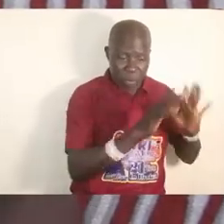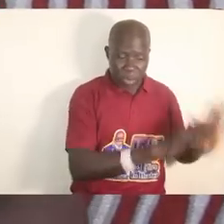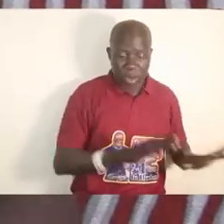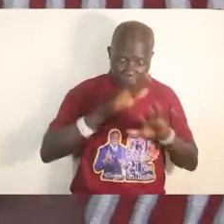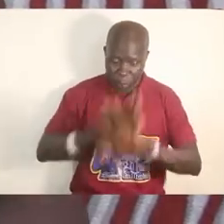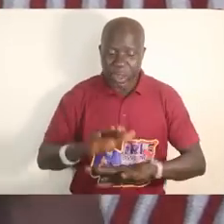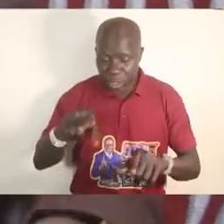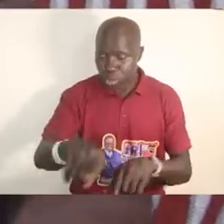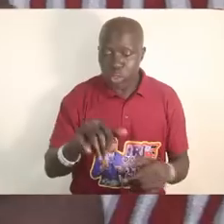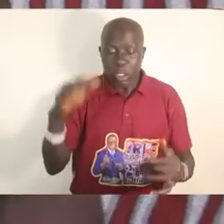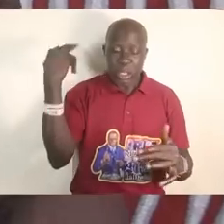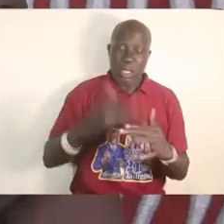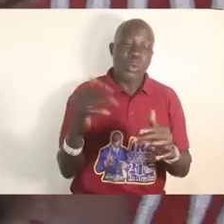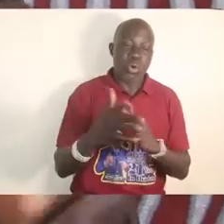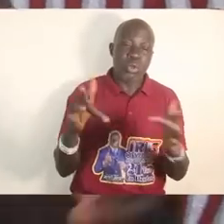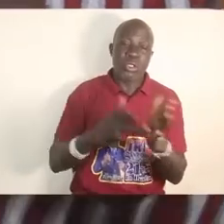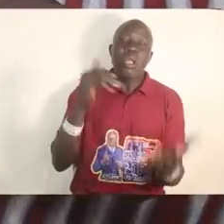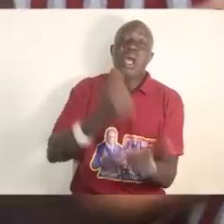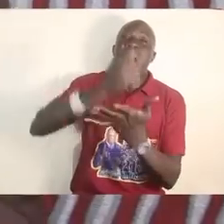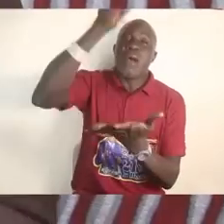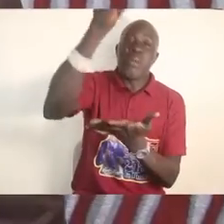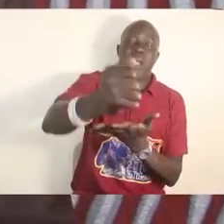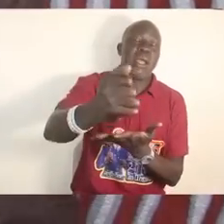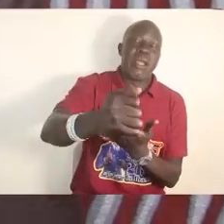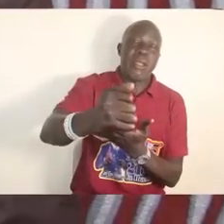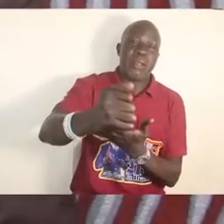bí a bá lò. Lórúkọ Jésù. In the name of Jesus. A gbé ọ dìde.